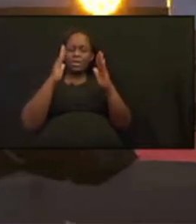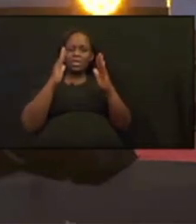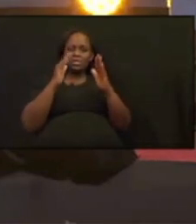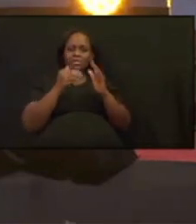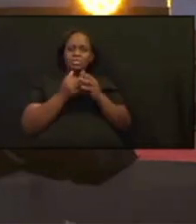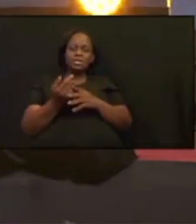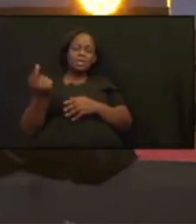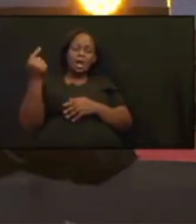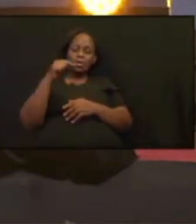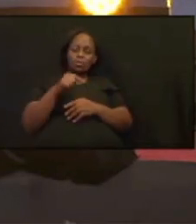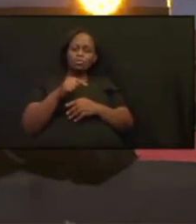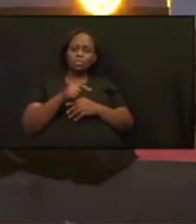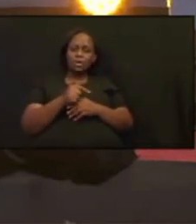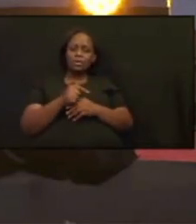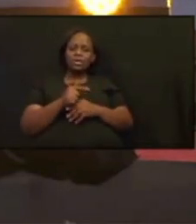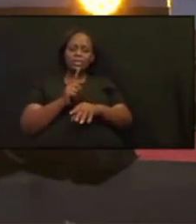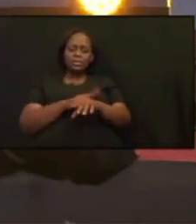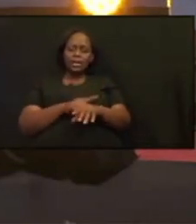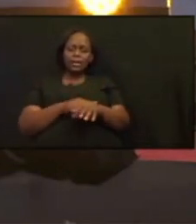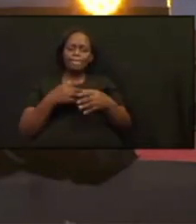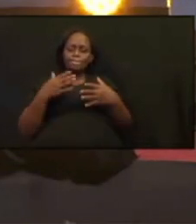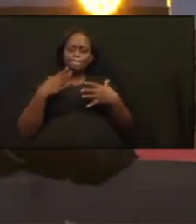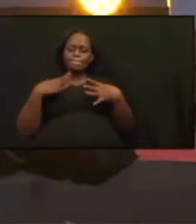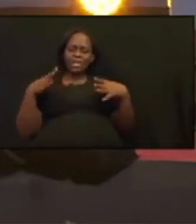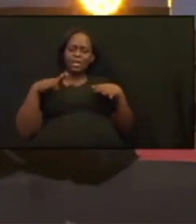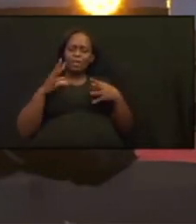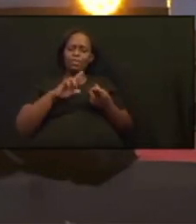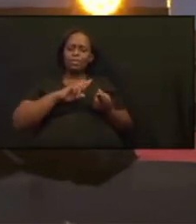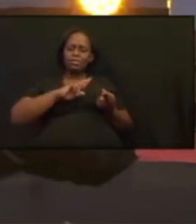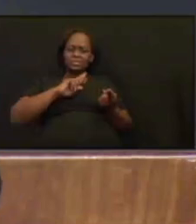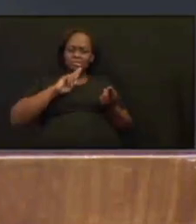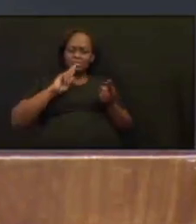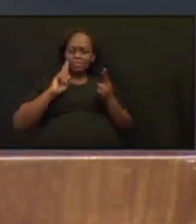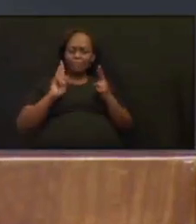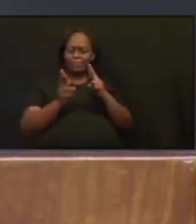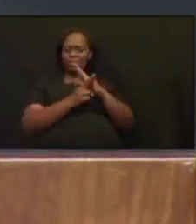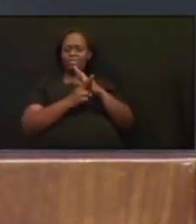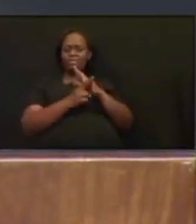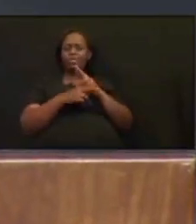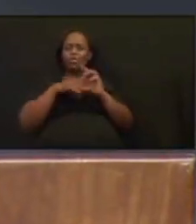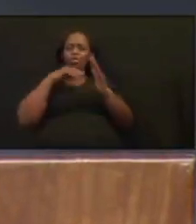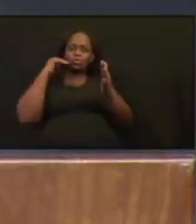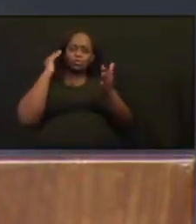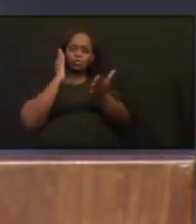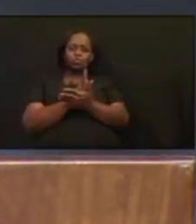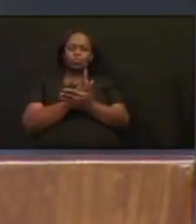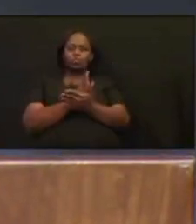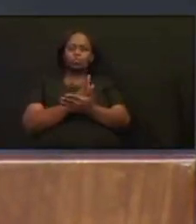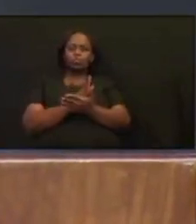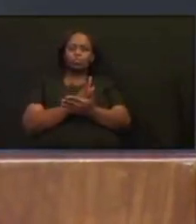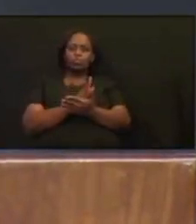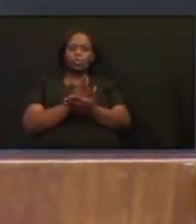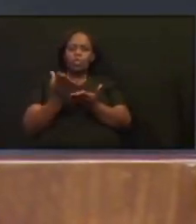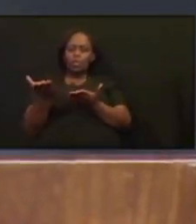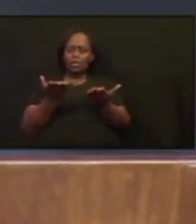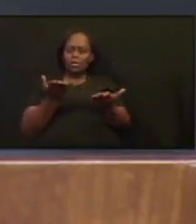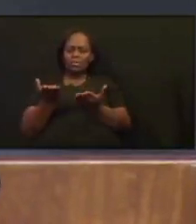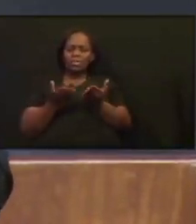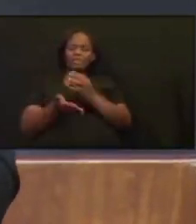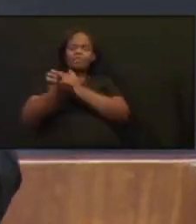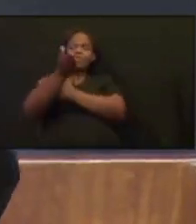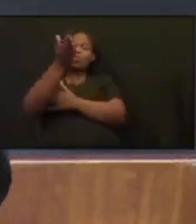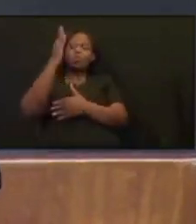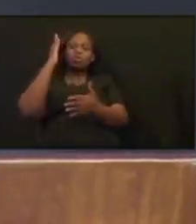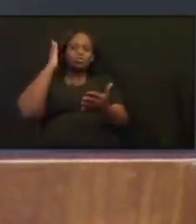free from carnality and the works of the flesh and genuinely serving God acceptably. You would see